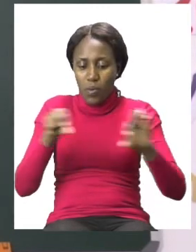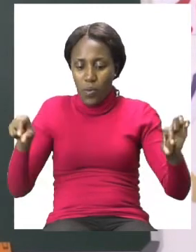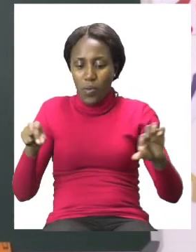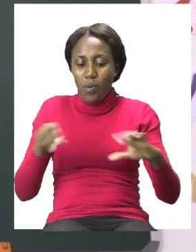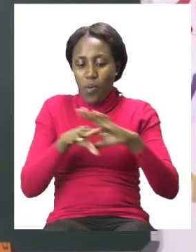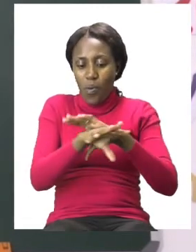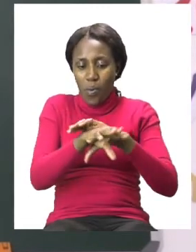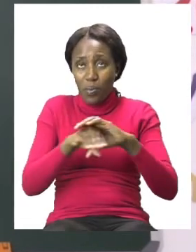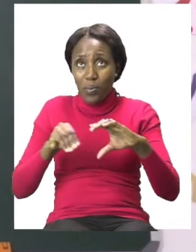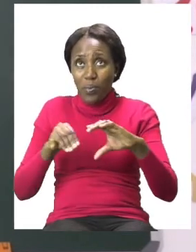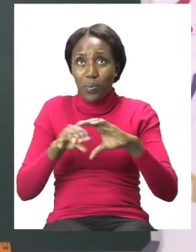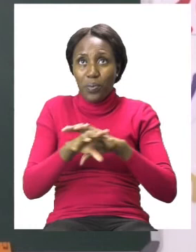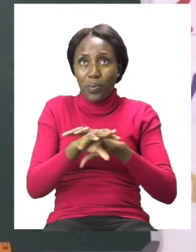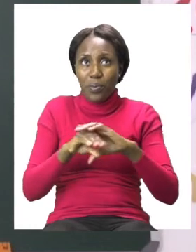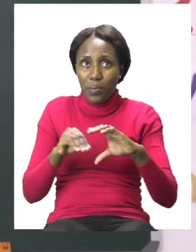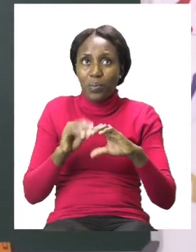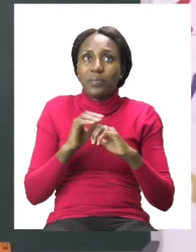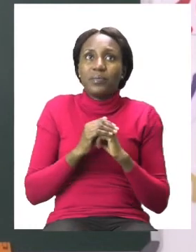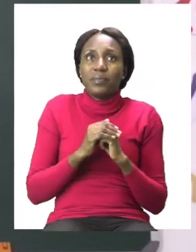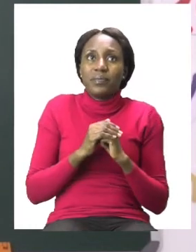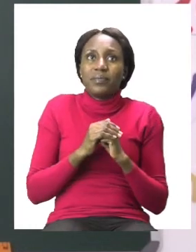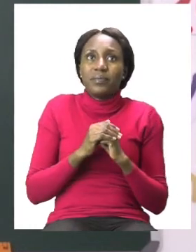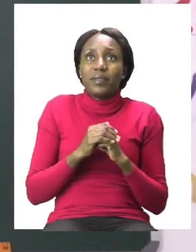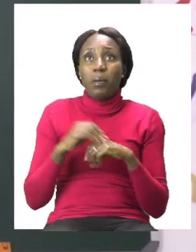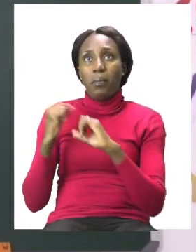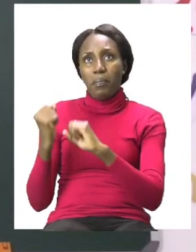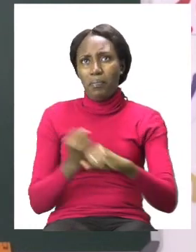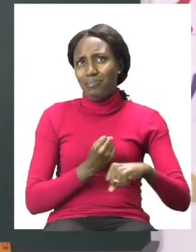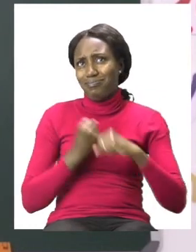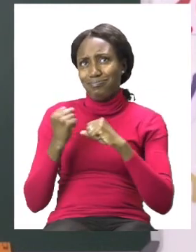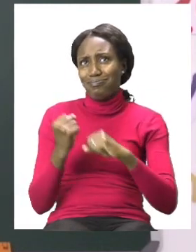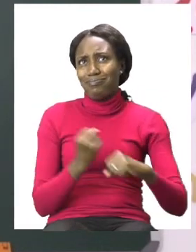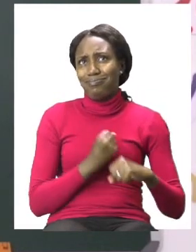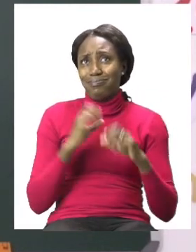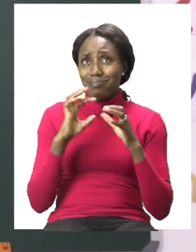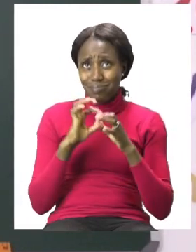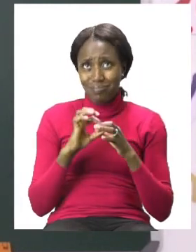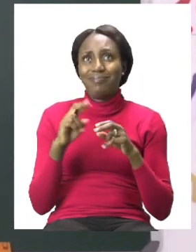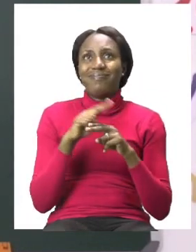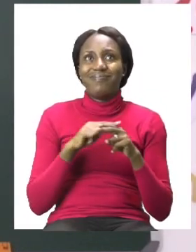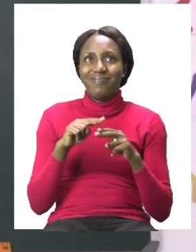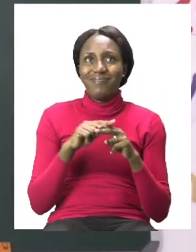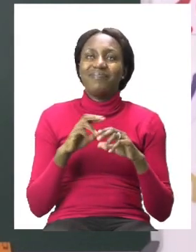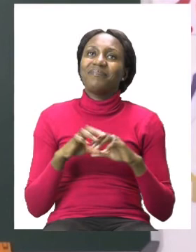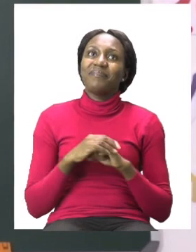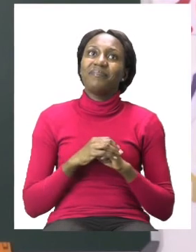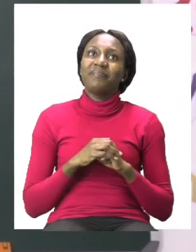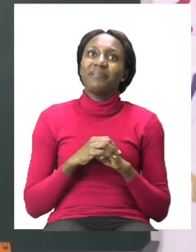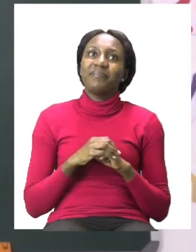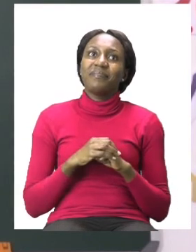hoover. And then if there are brooms at home, you can use the broom when you're